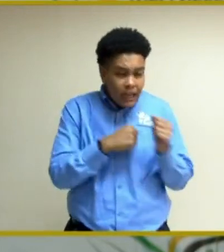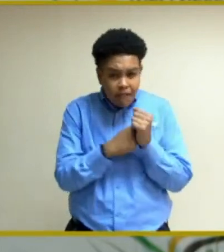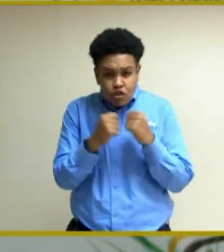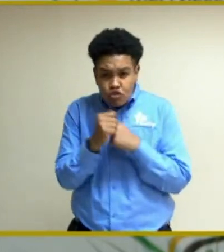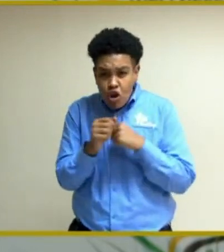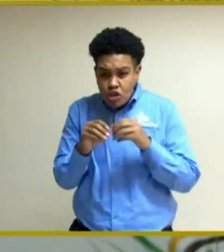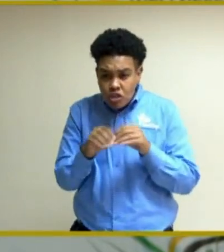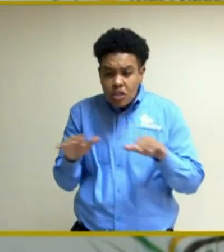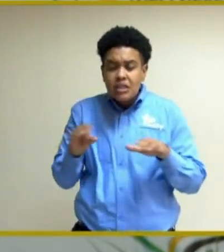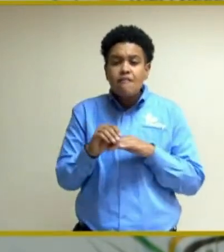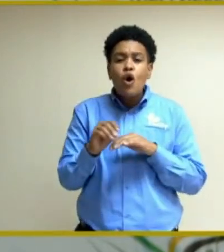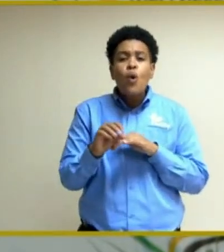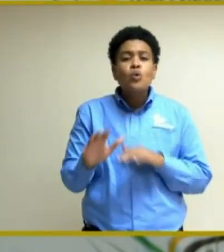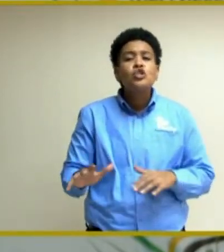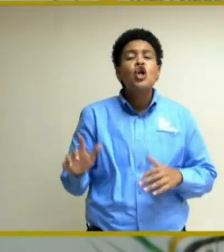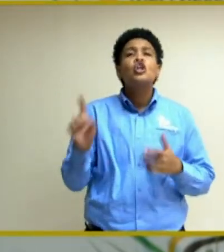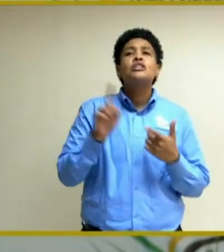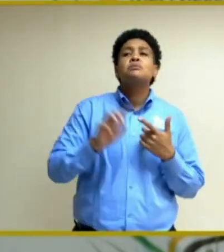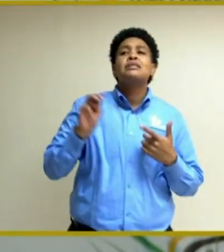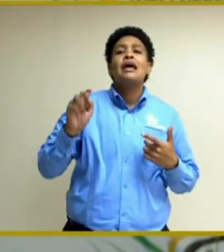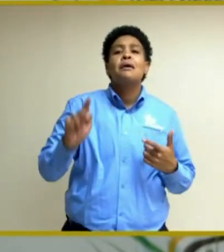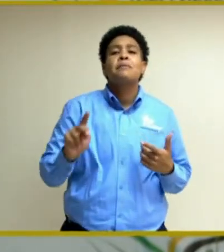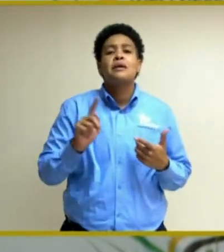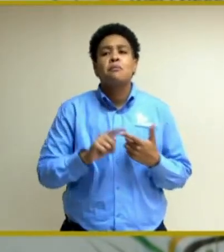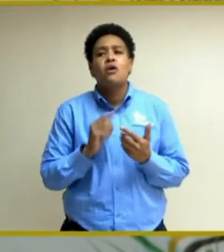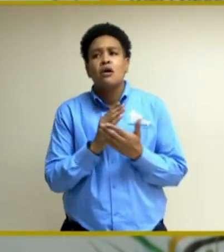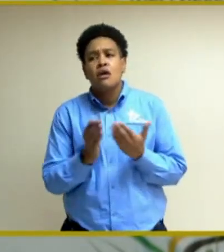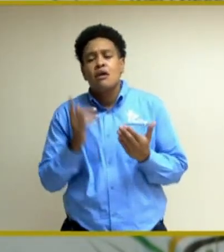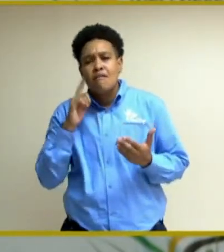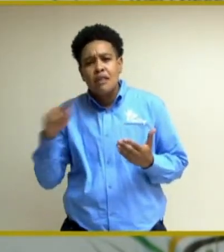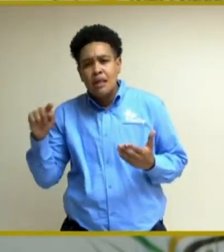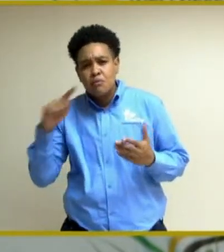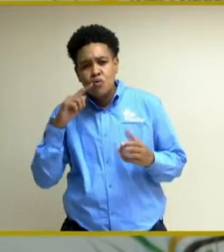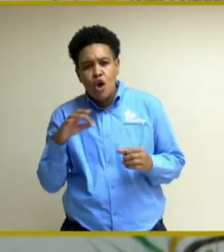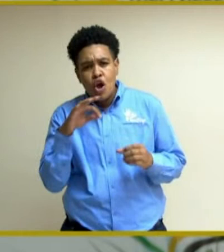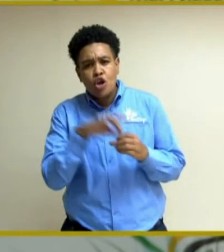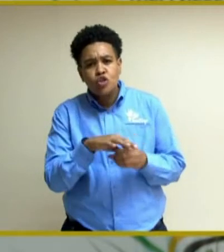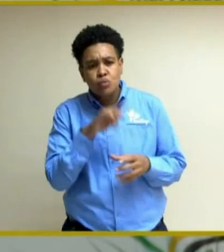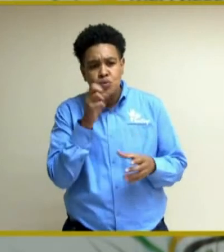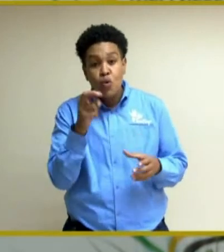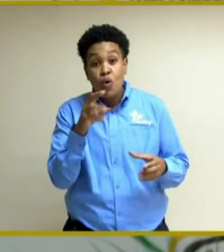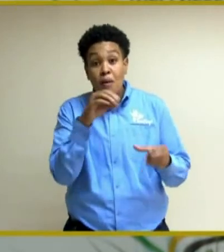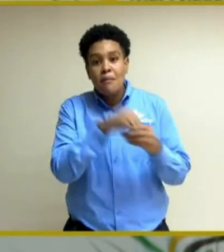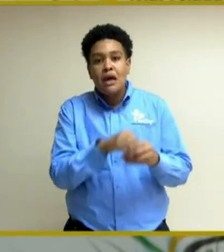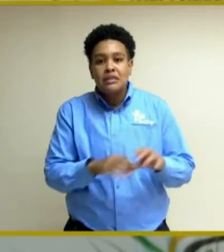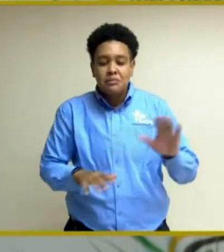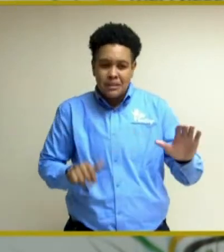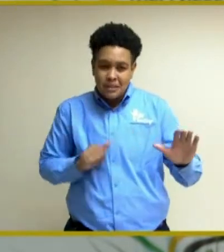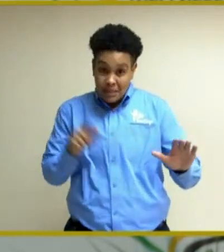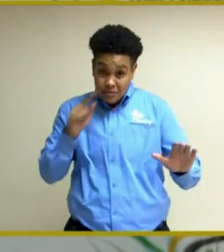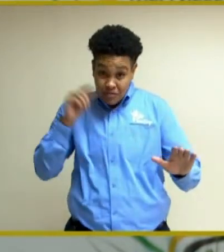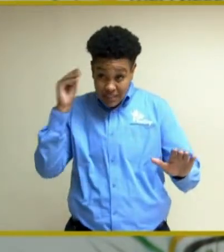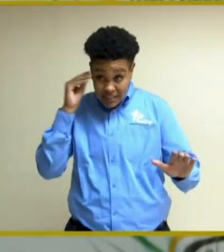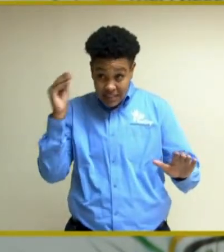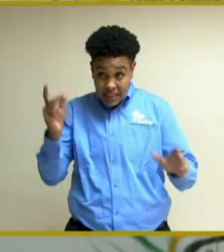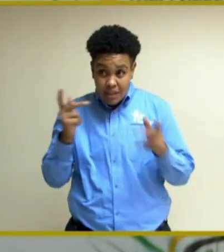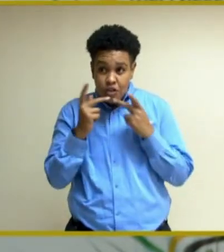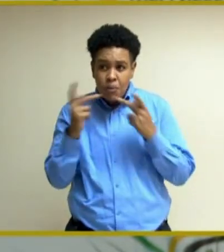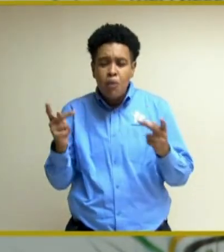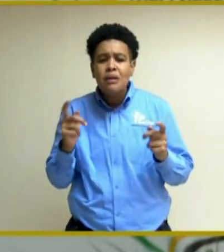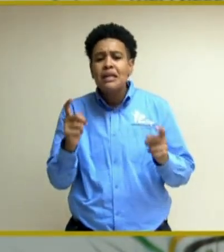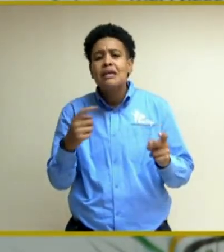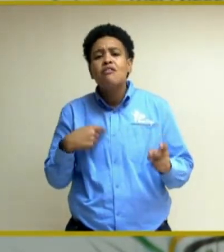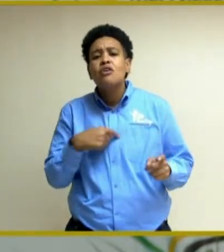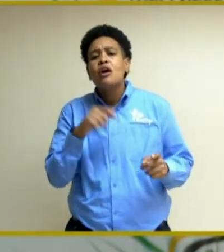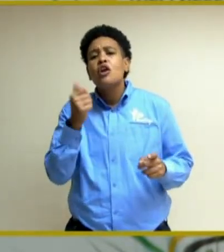of councillors and MPs and so on, for them to contribute or participate. So I say to the public, give us